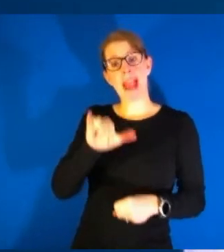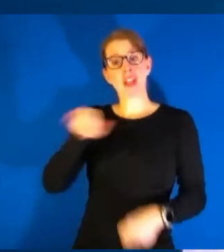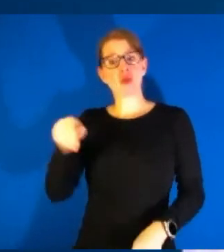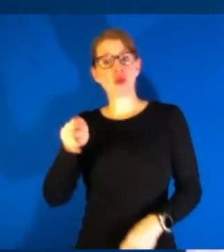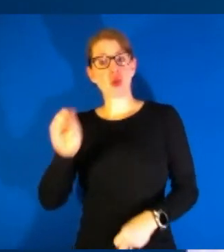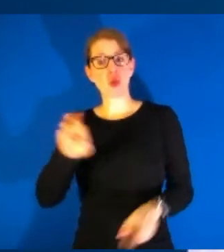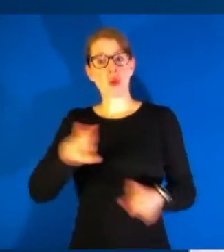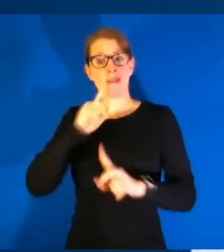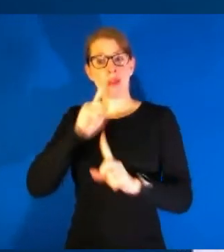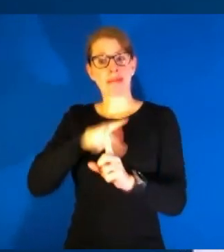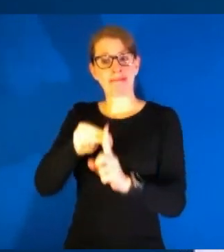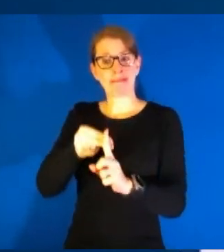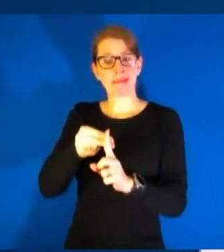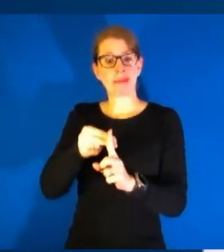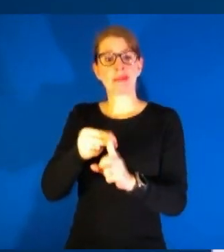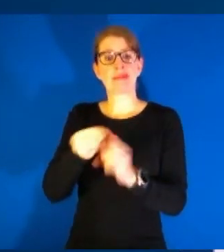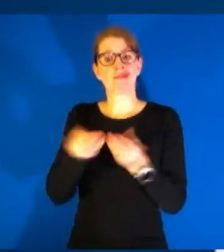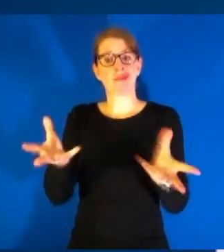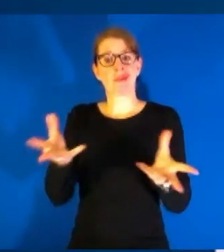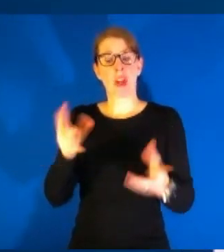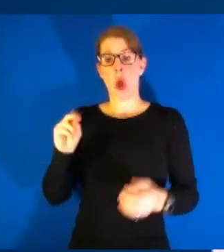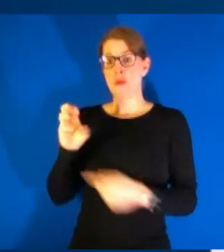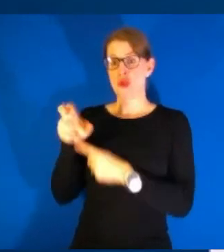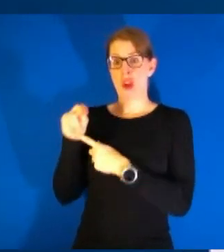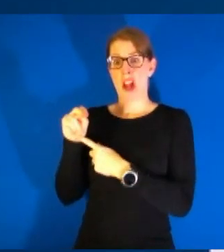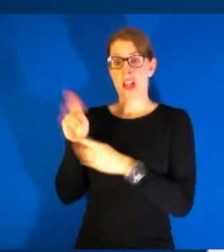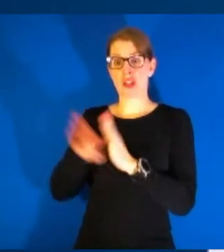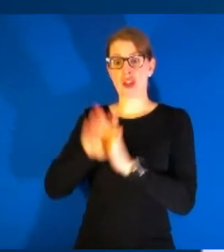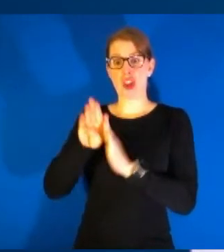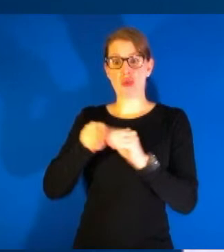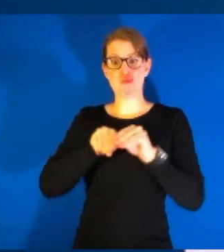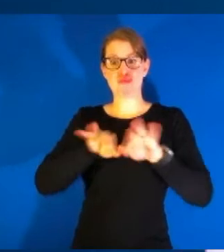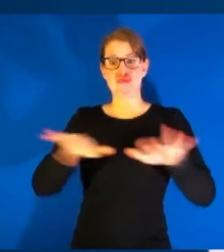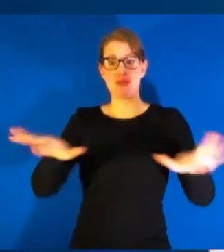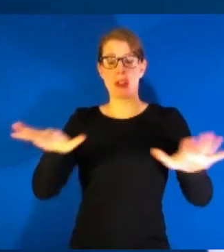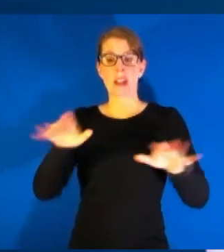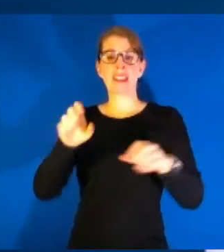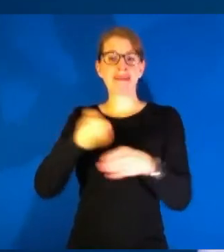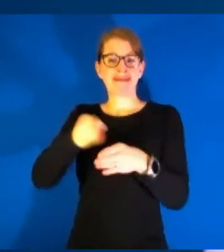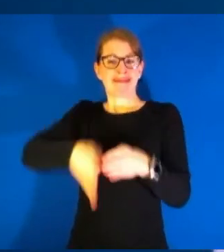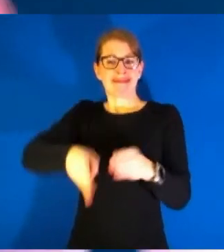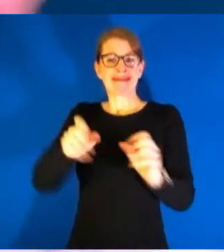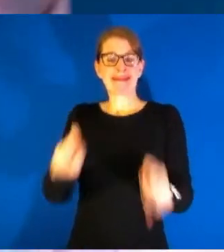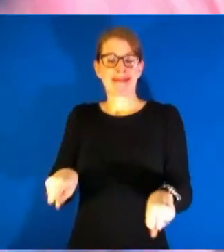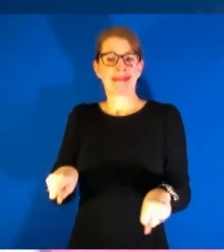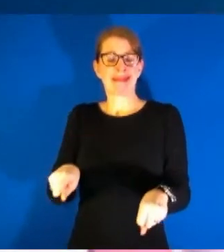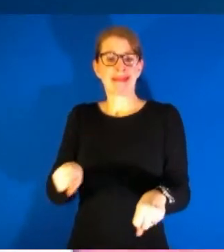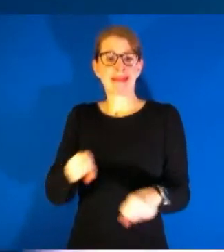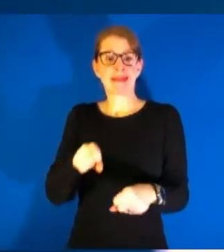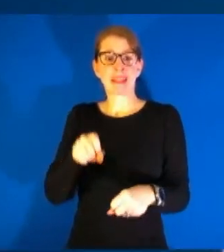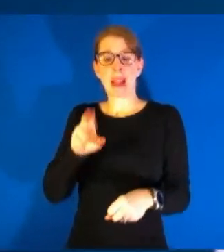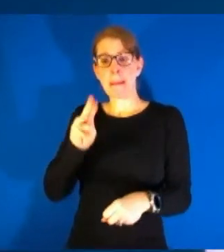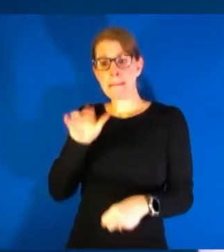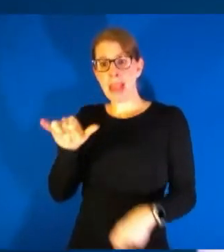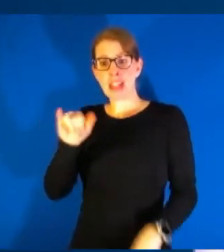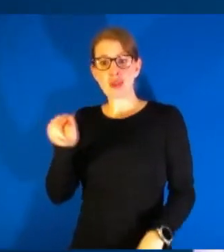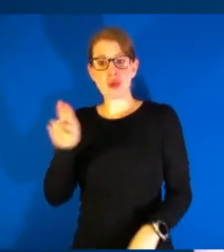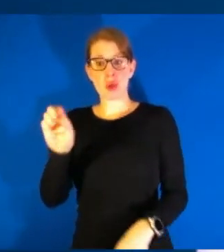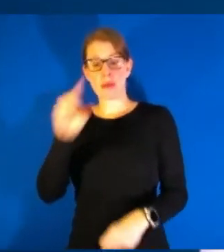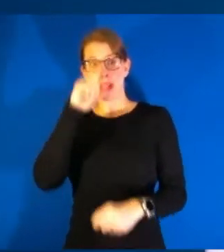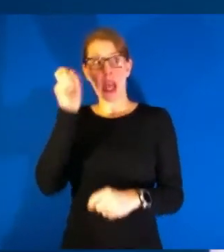that point, the Omicron surge the Omicron surge could be done at that point, right? Because we are already seeing that tail hook go down across the United